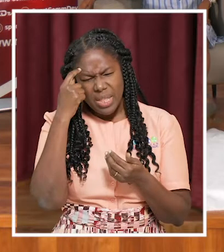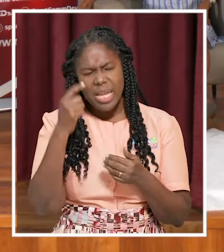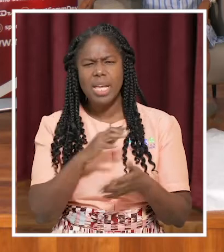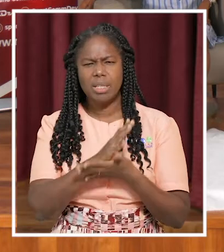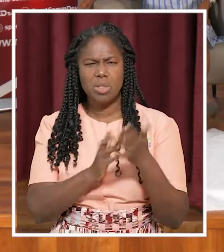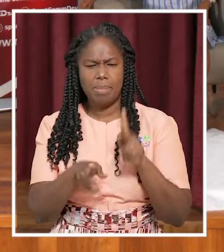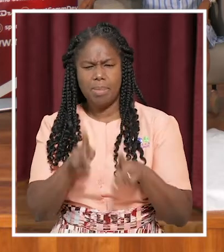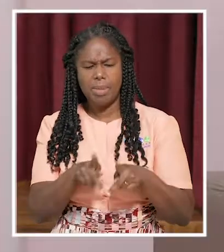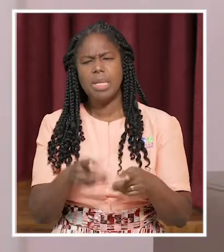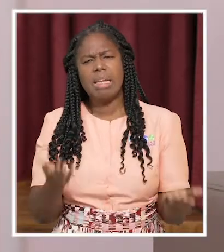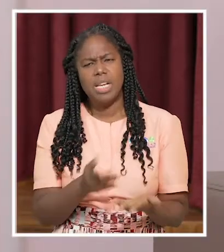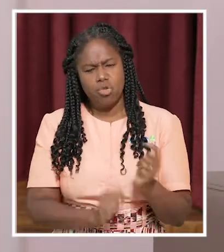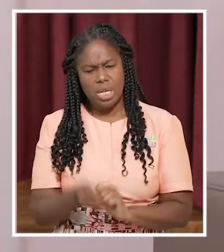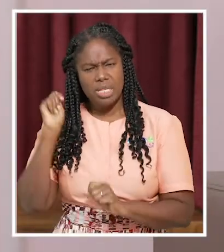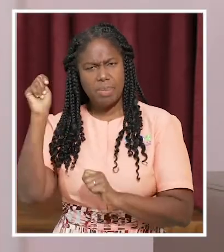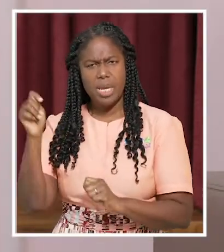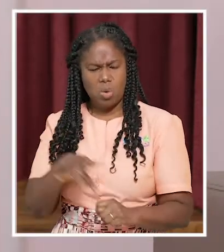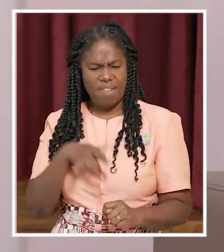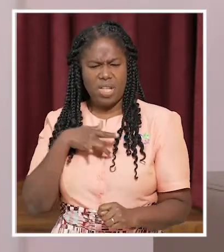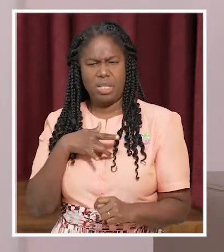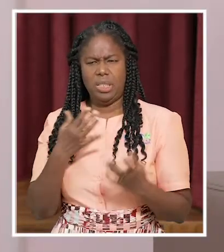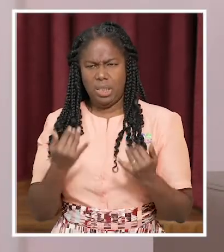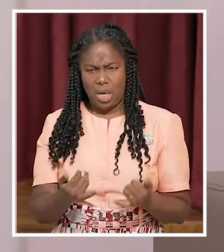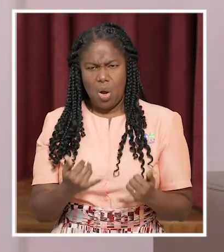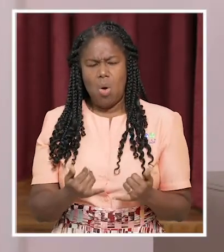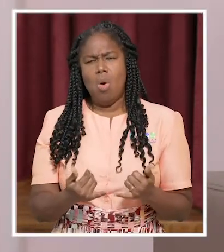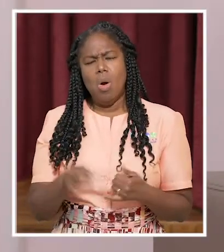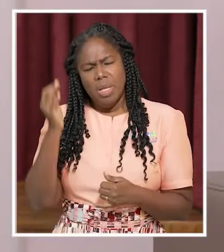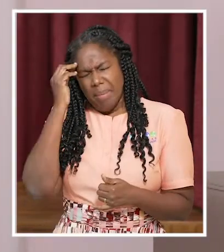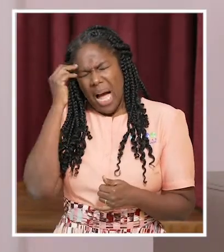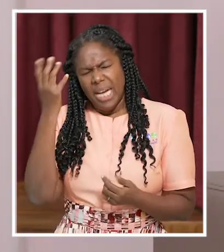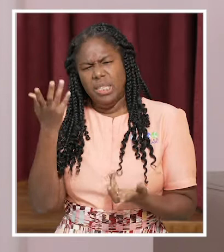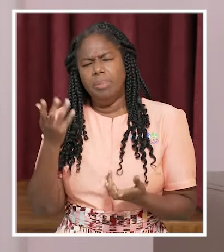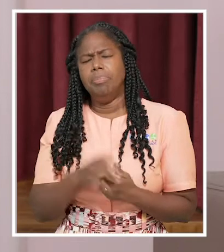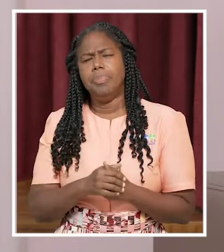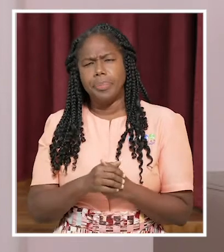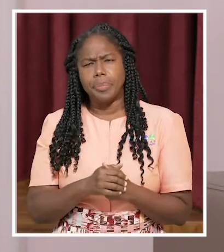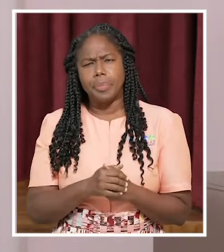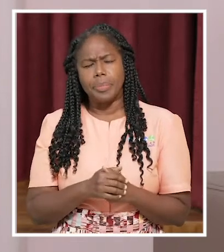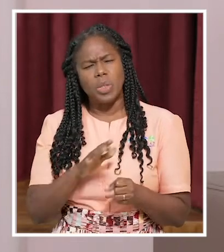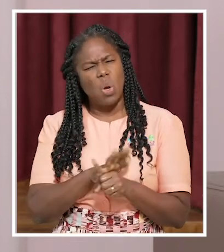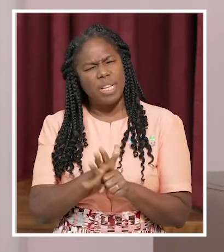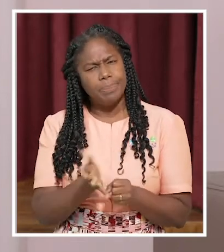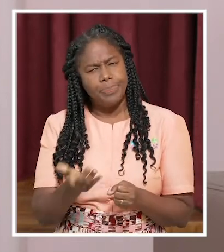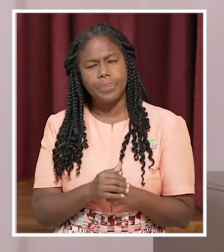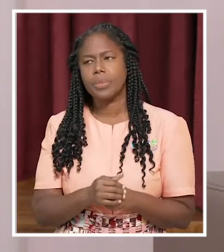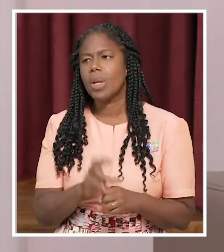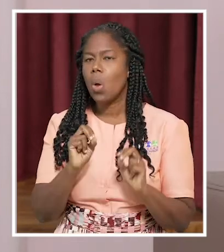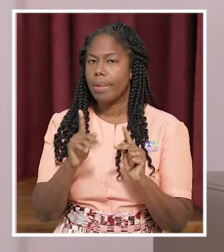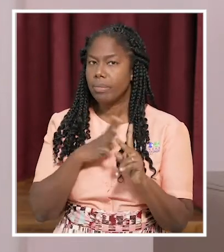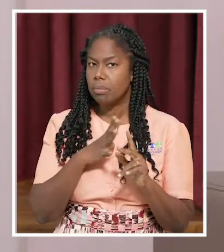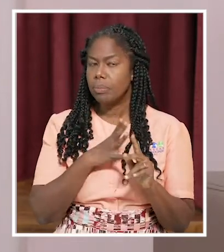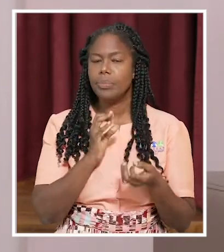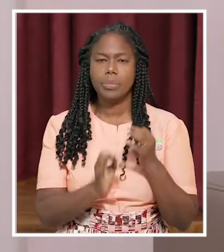and Tobago? Well, I think if you look at the broadest definition of mental health, which speaks to the ability to feel